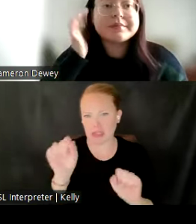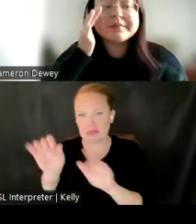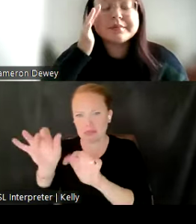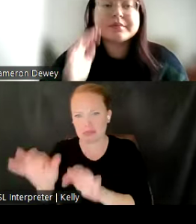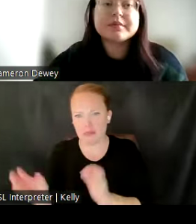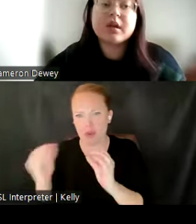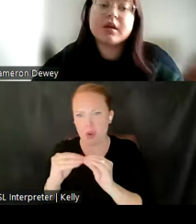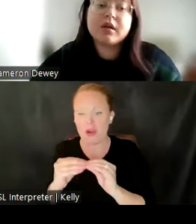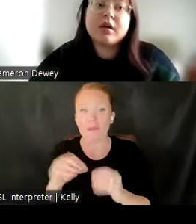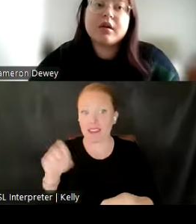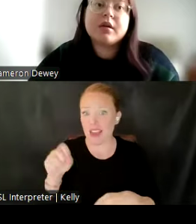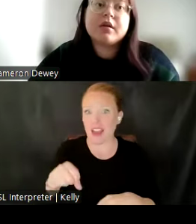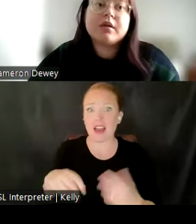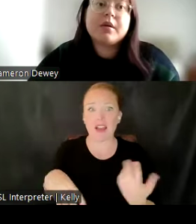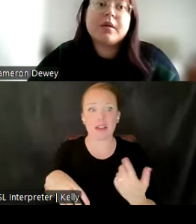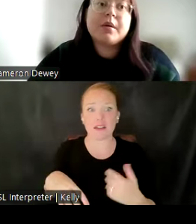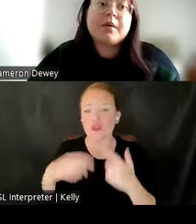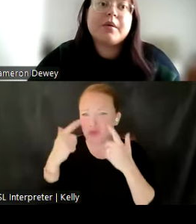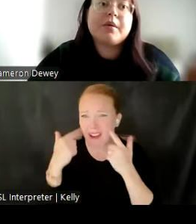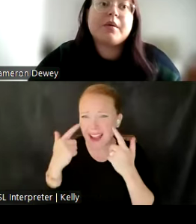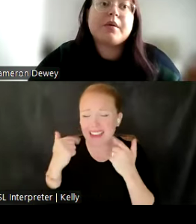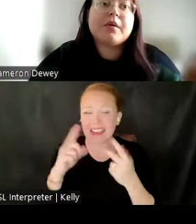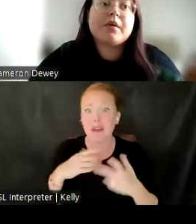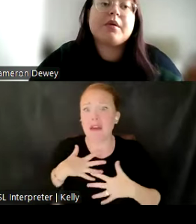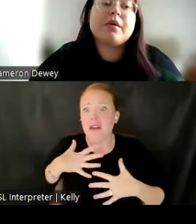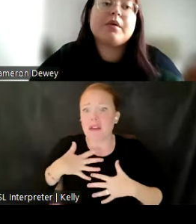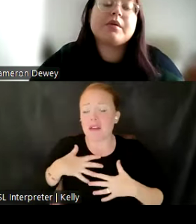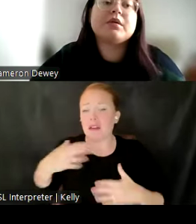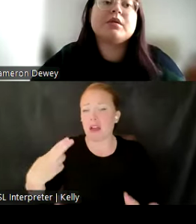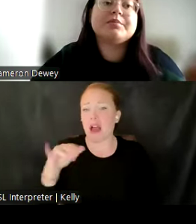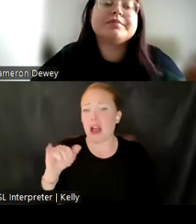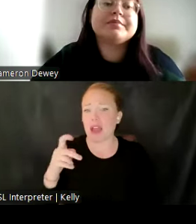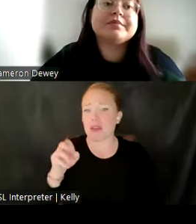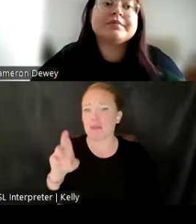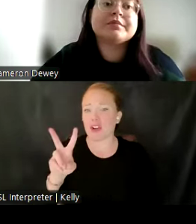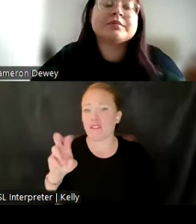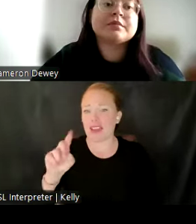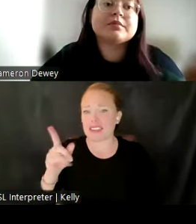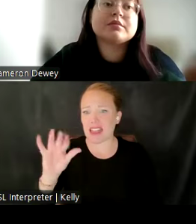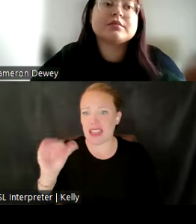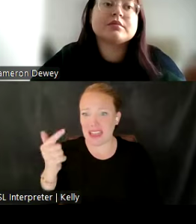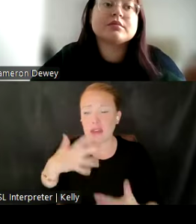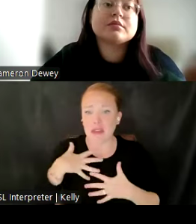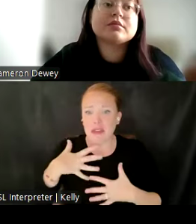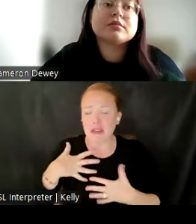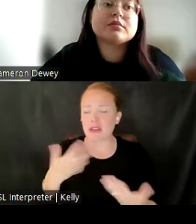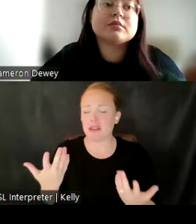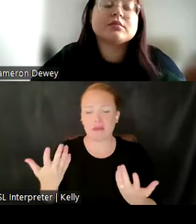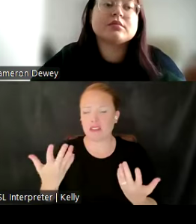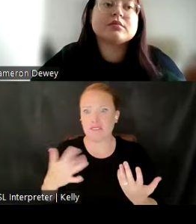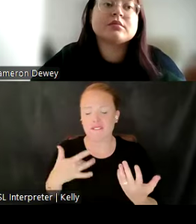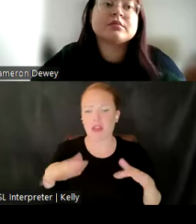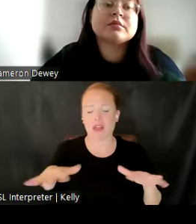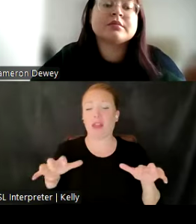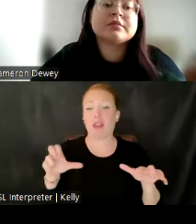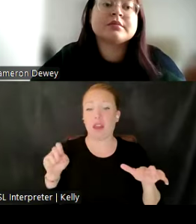that, crying, hyperventilating, kind of being numb and out of it or in shock are all examples. You may